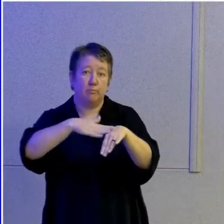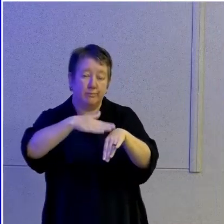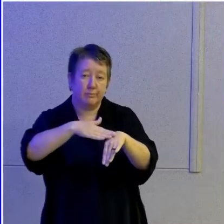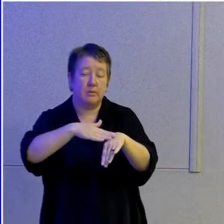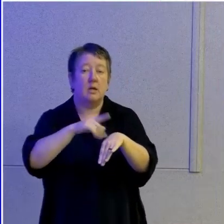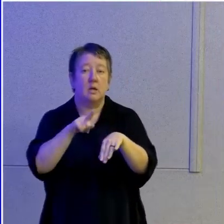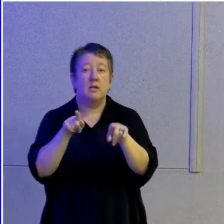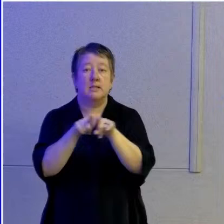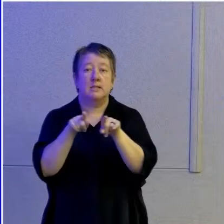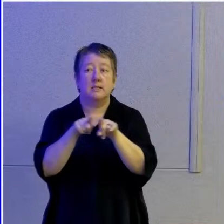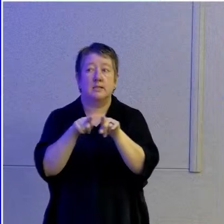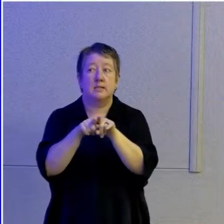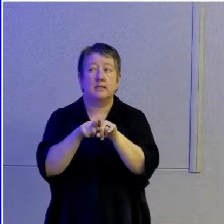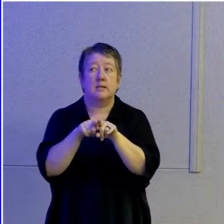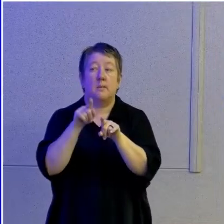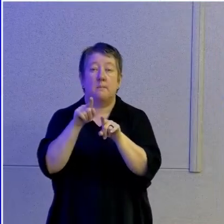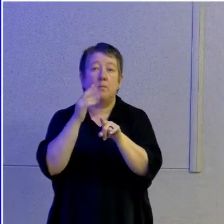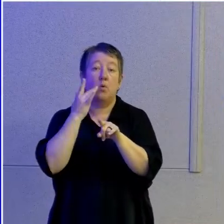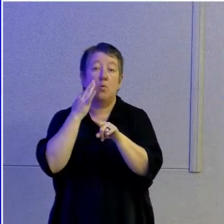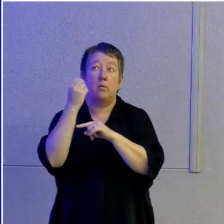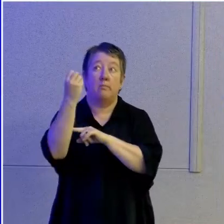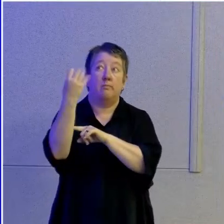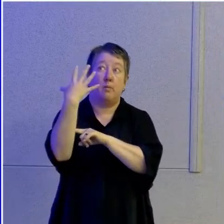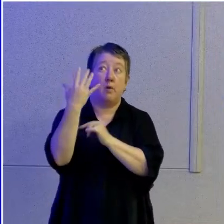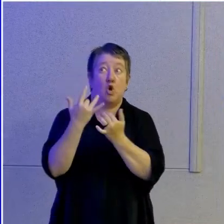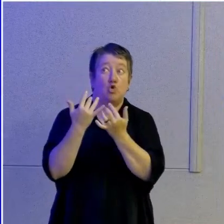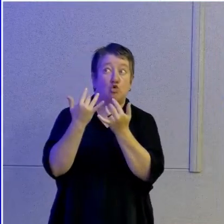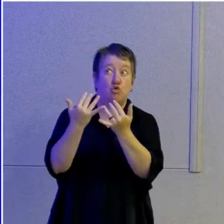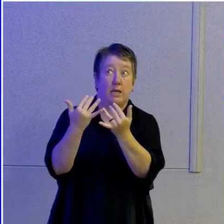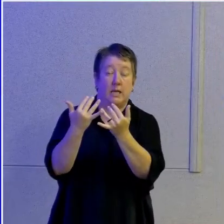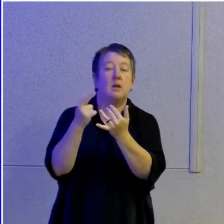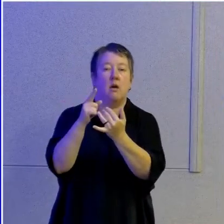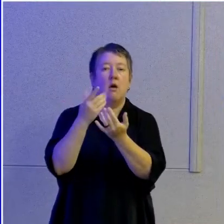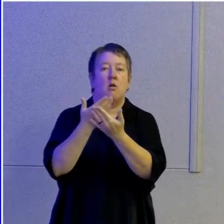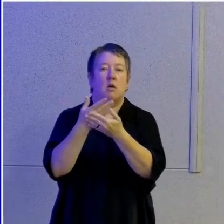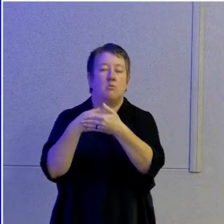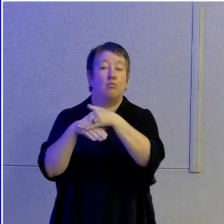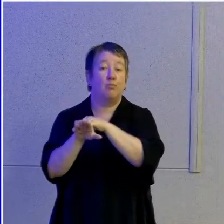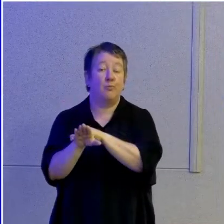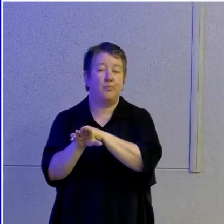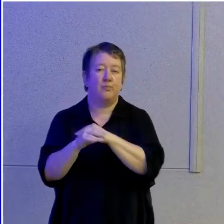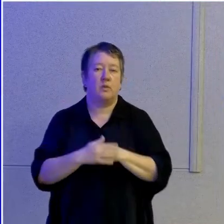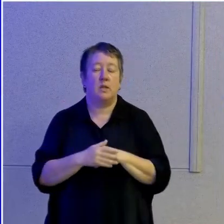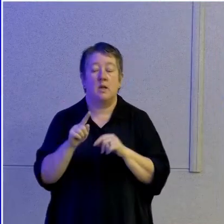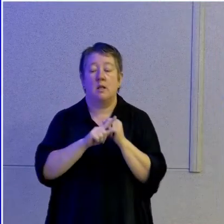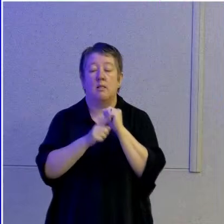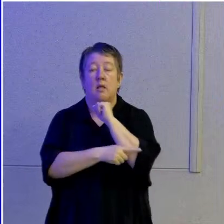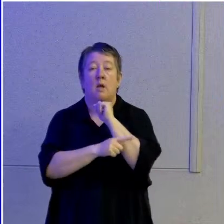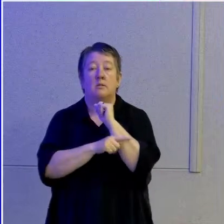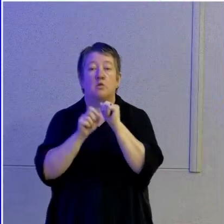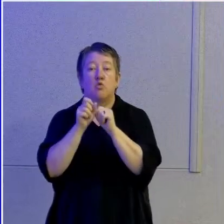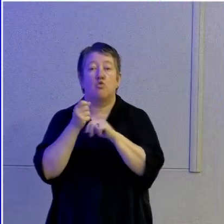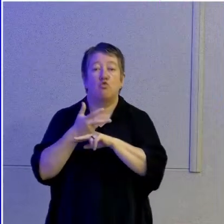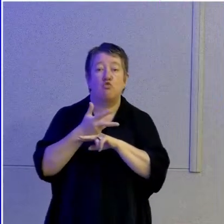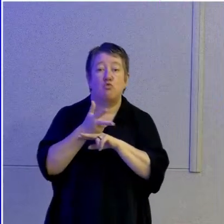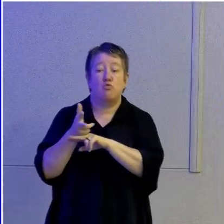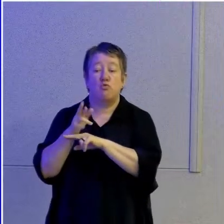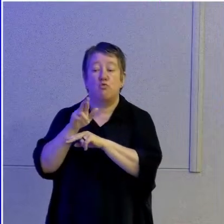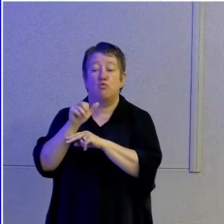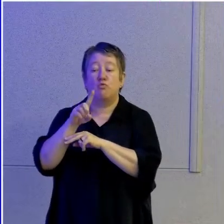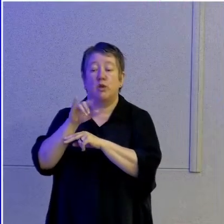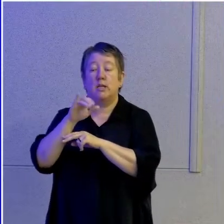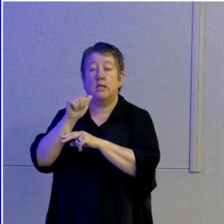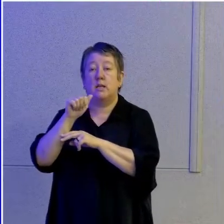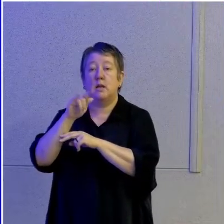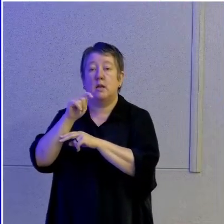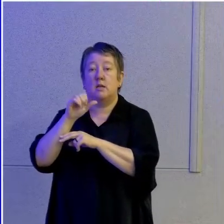status lights show green and access is permitted. Then lastly, all radiation areas that will be accessed will